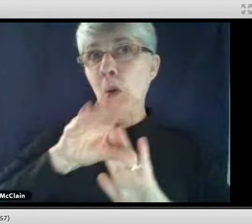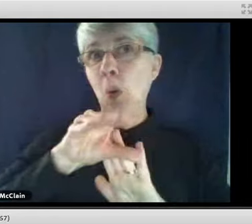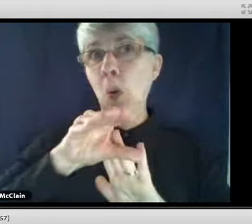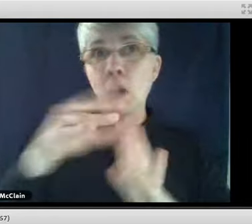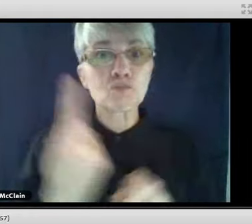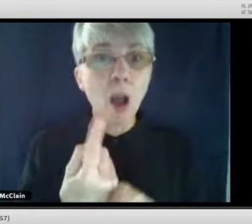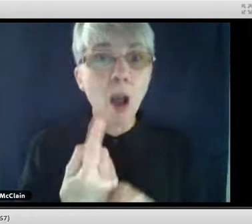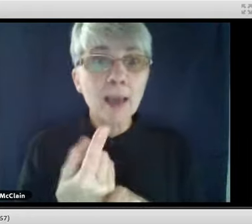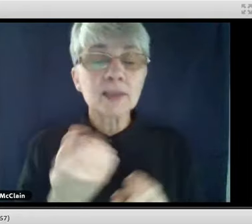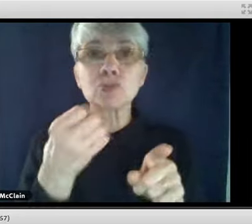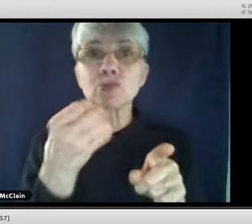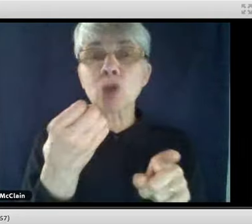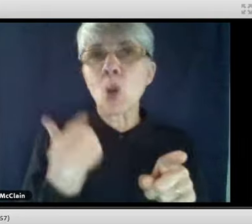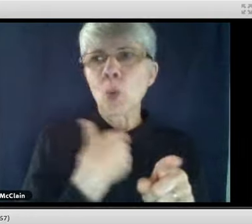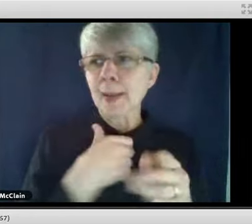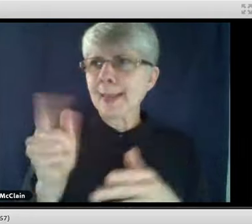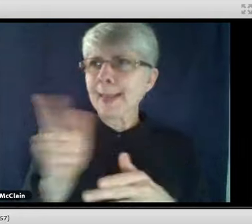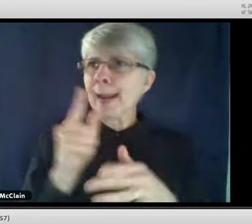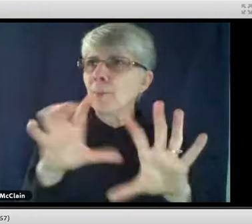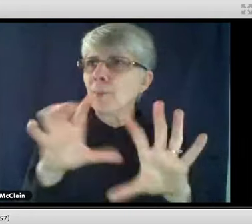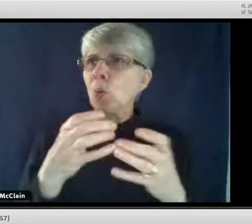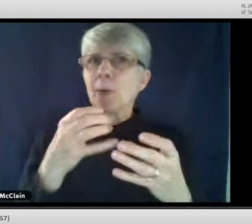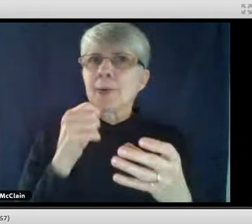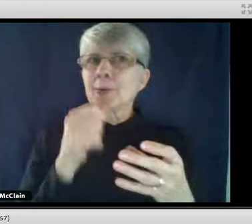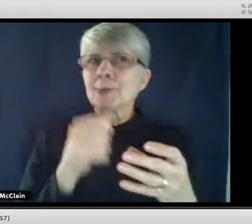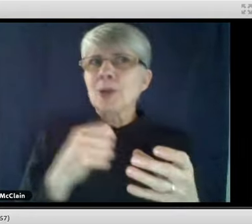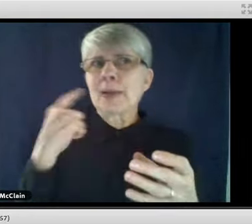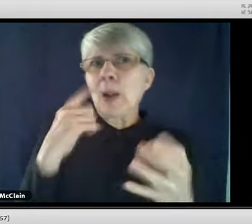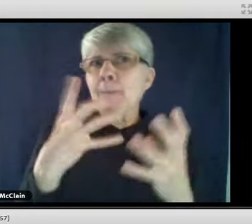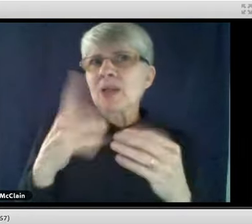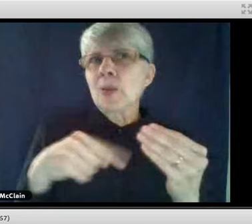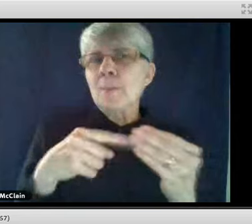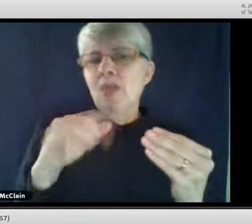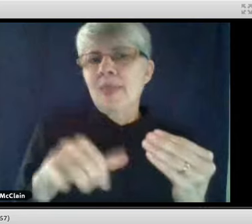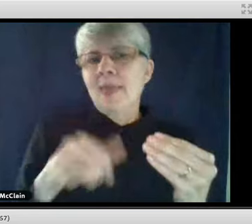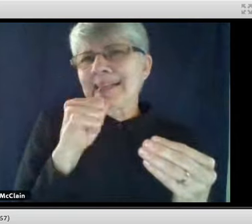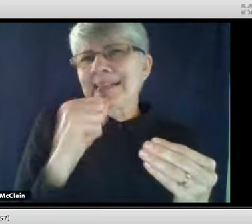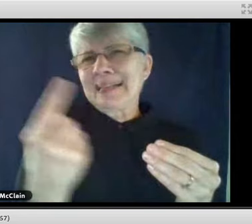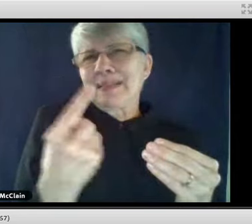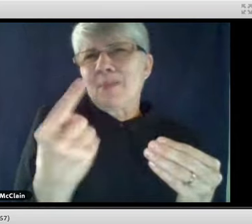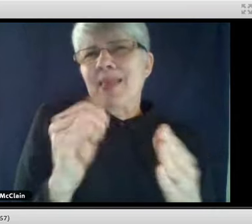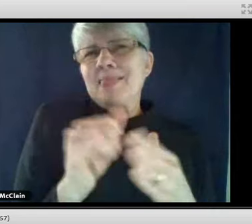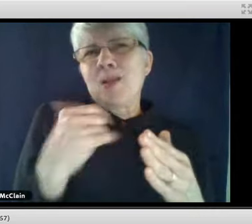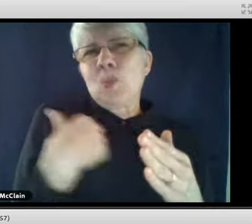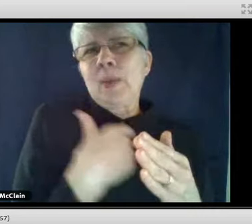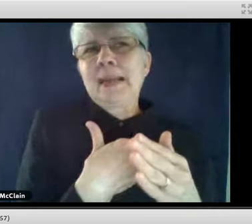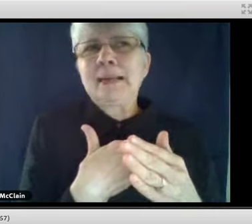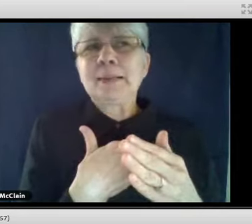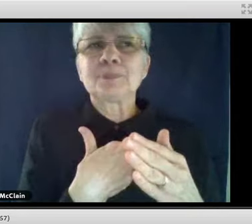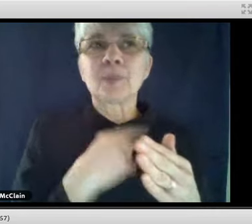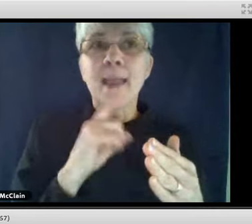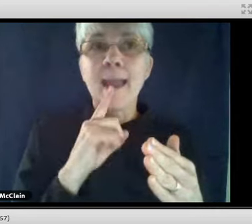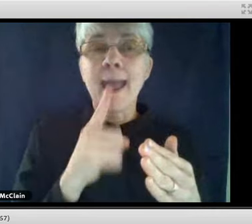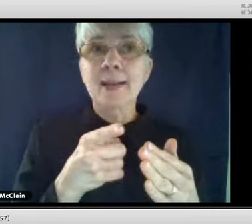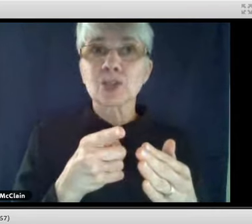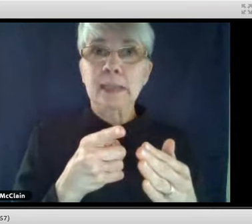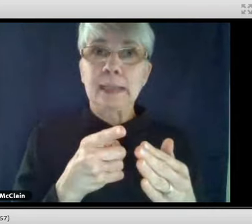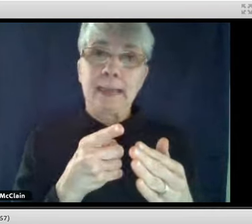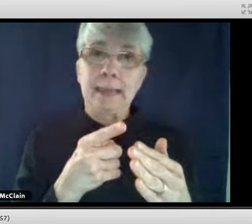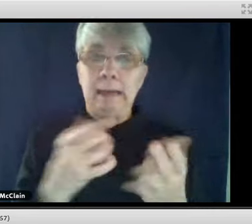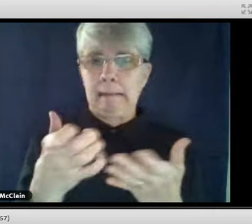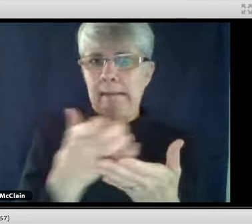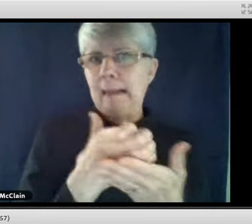right? And we in the library world don't care as much about that because that's not something that we actually collect.